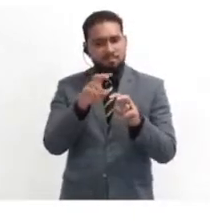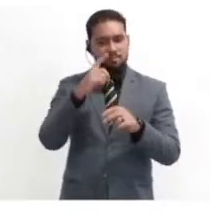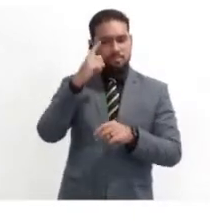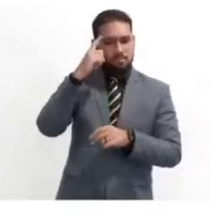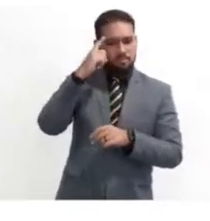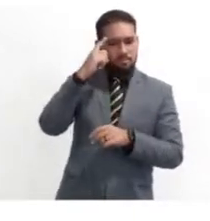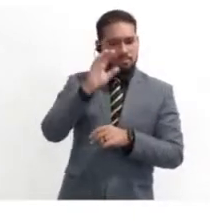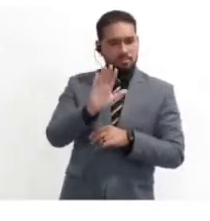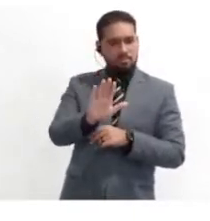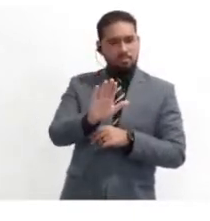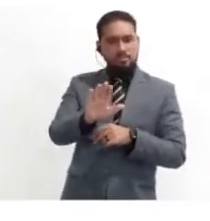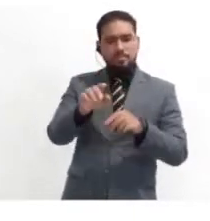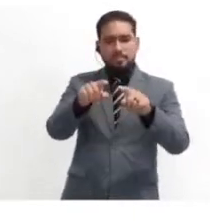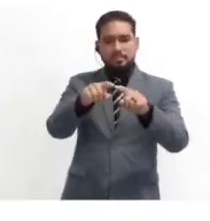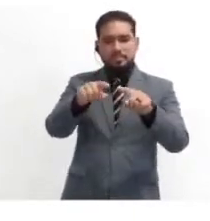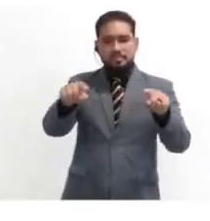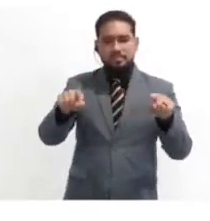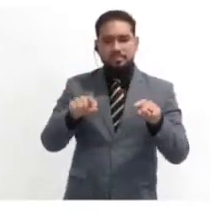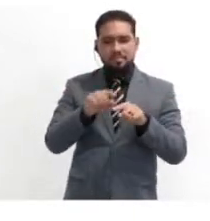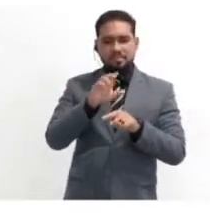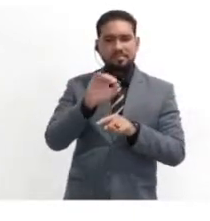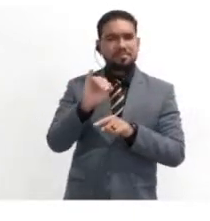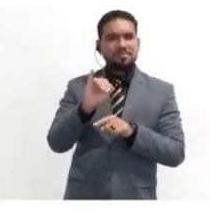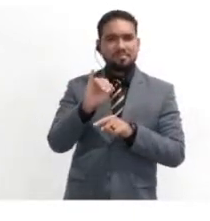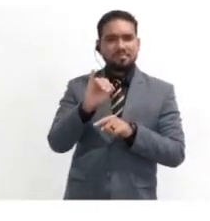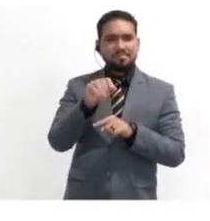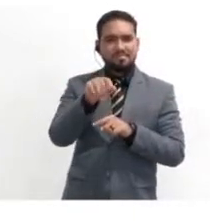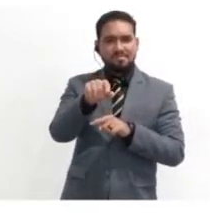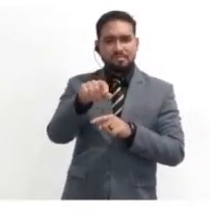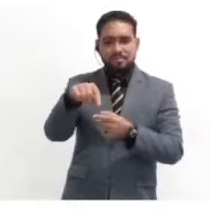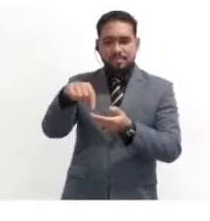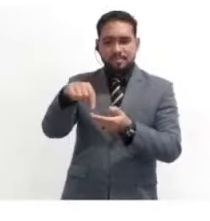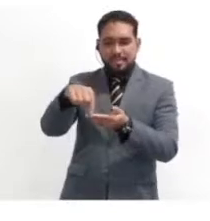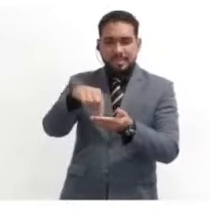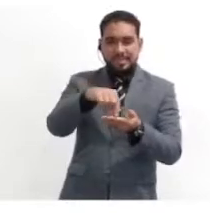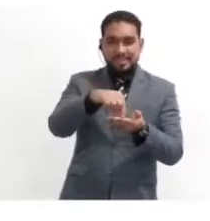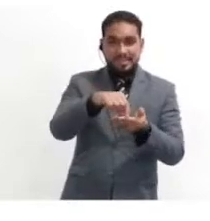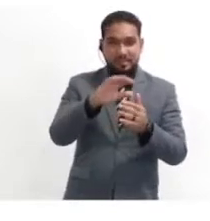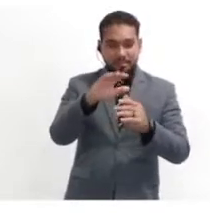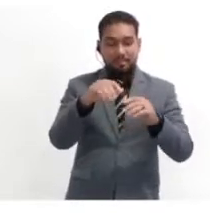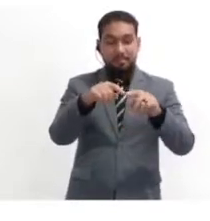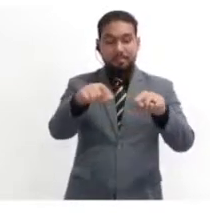the components, all the packaged components are soldered to that board. So if you opened up,